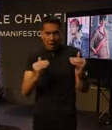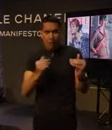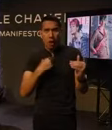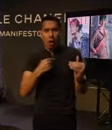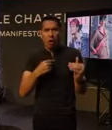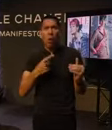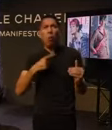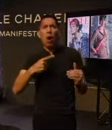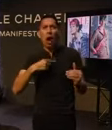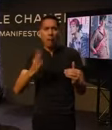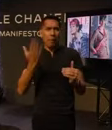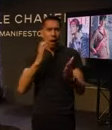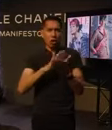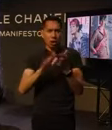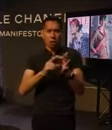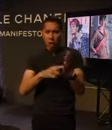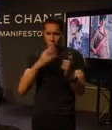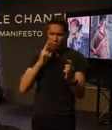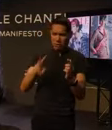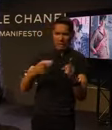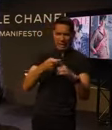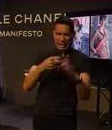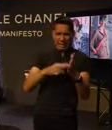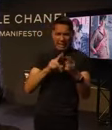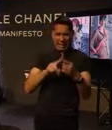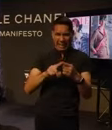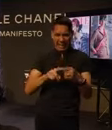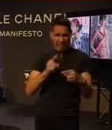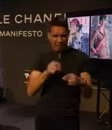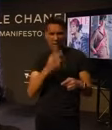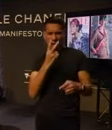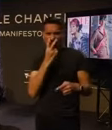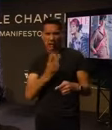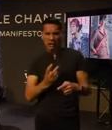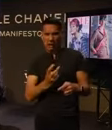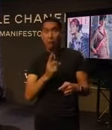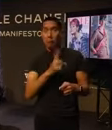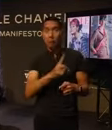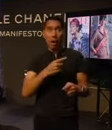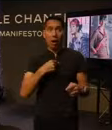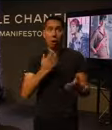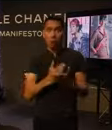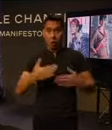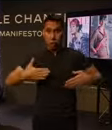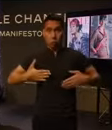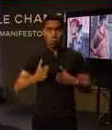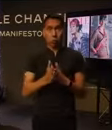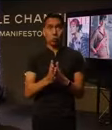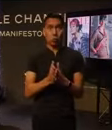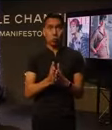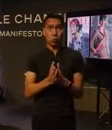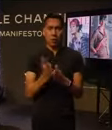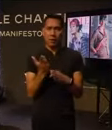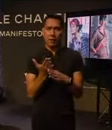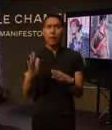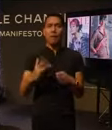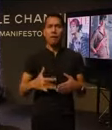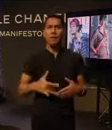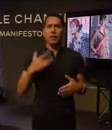or unattractive part of a woman's body. But still, her neat suits had a very contemporary